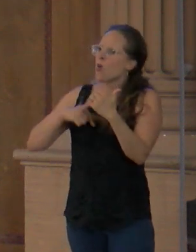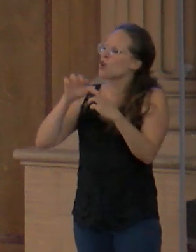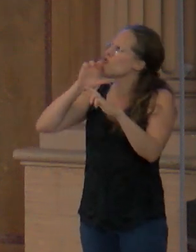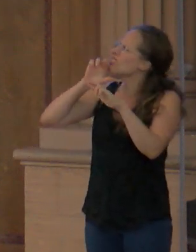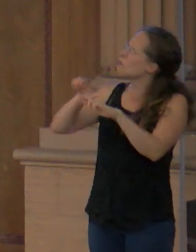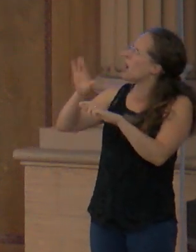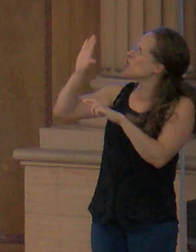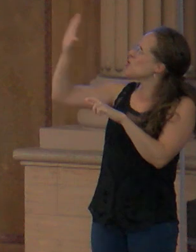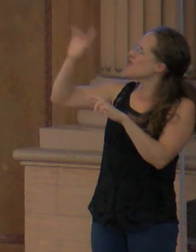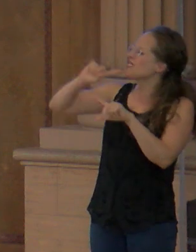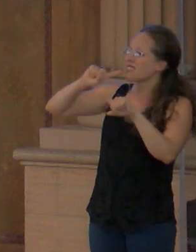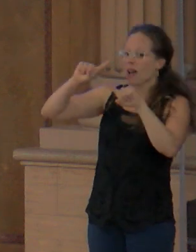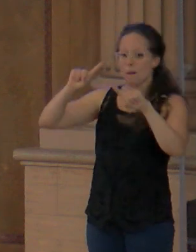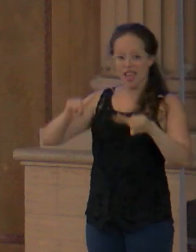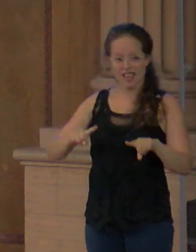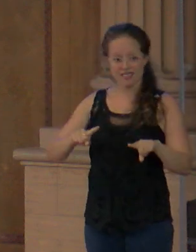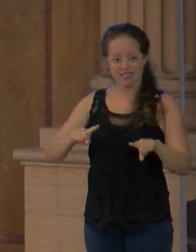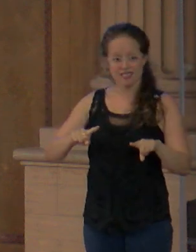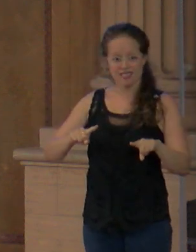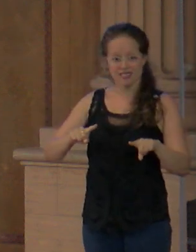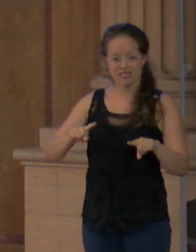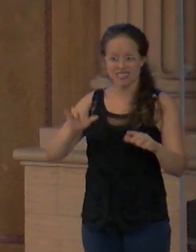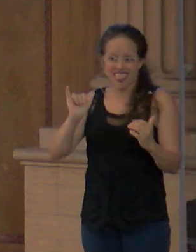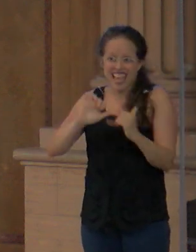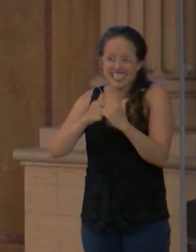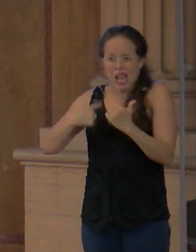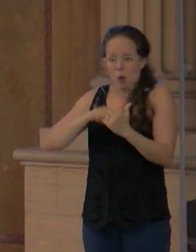God is how we respond to God.